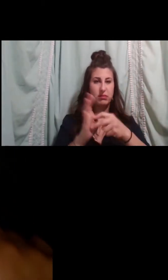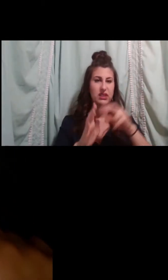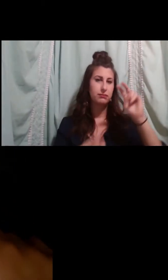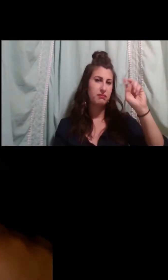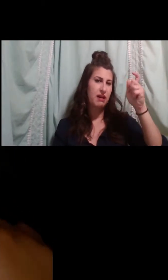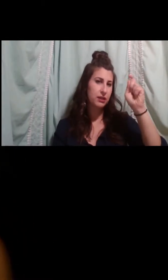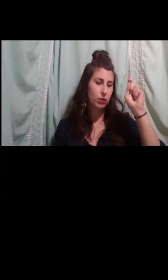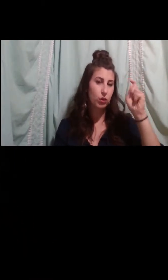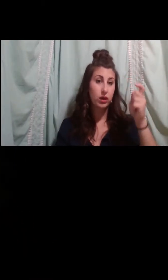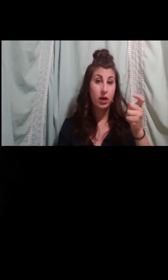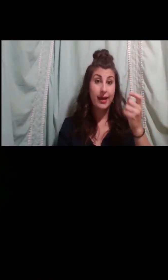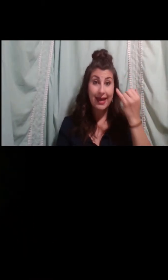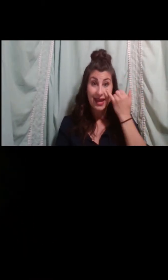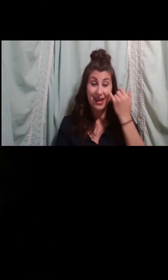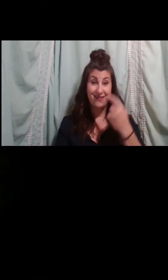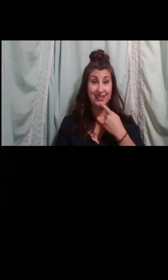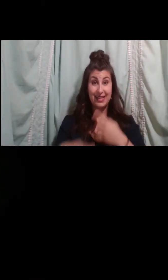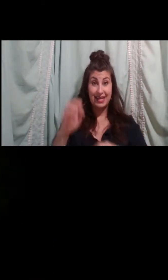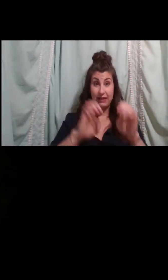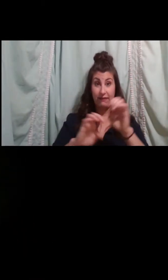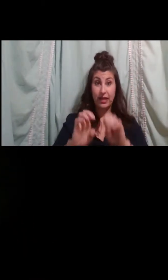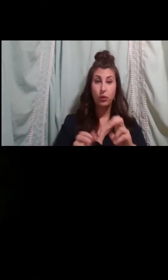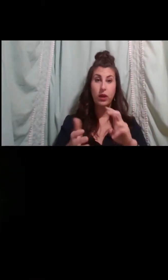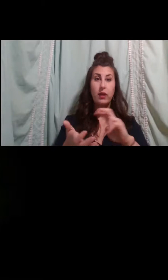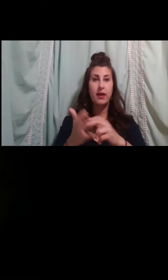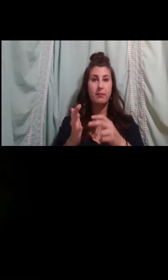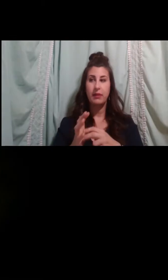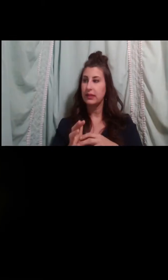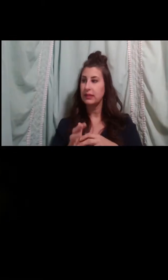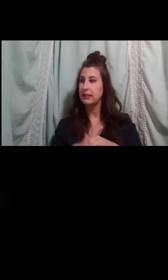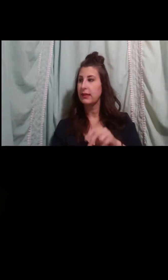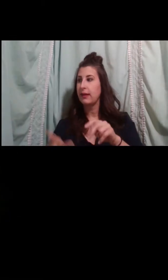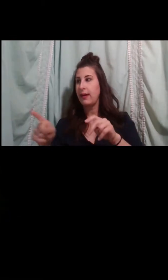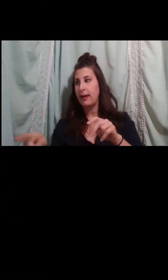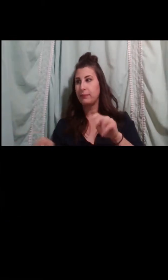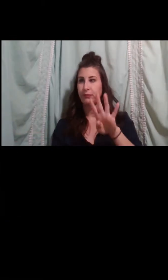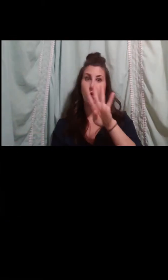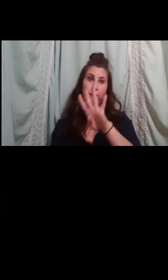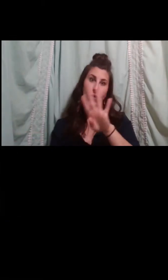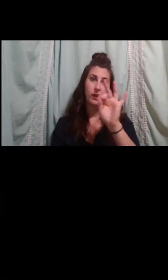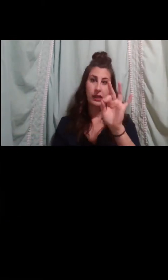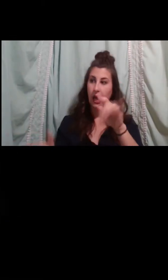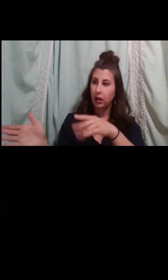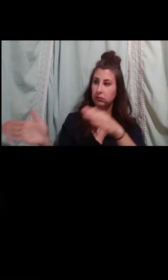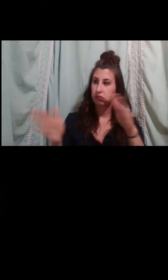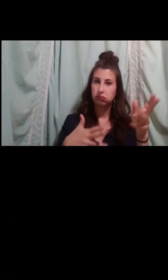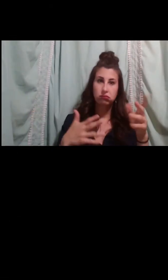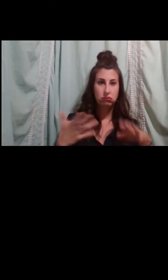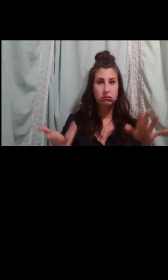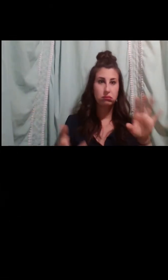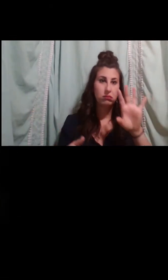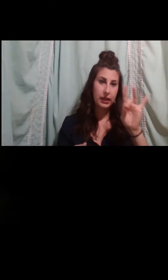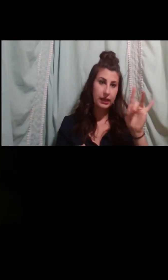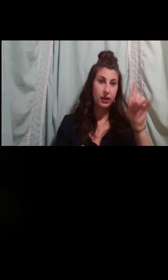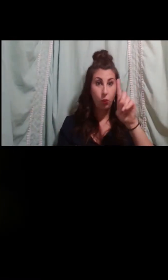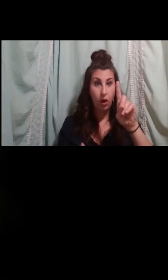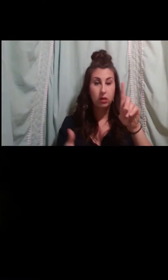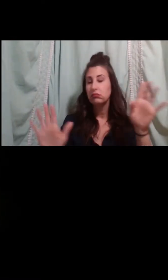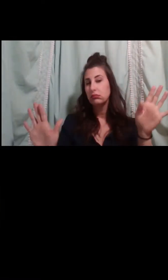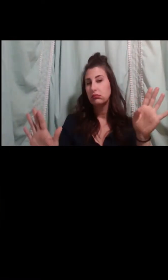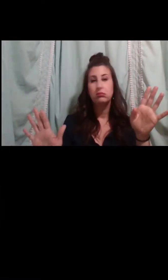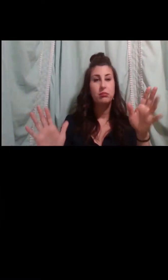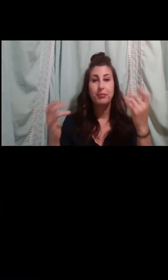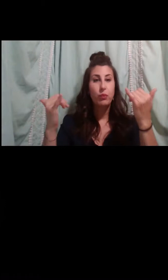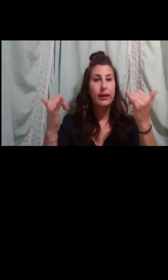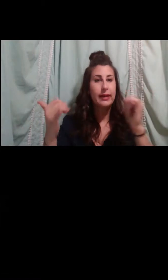say this is 81, and this will be 1 over 49. All right, but that's not what we're doing right now. We're just simplifying it and